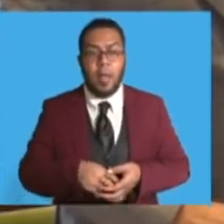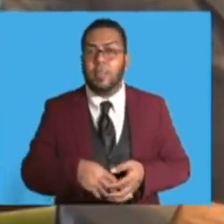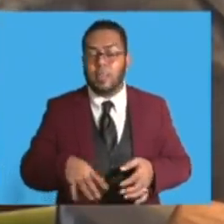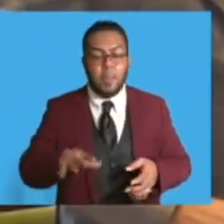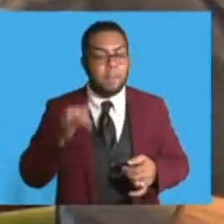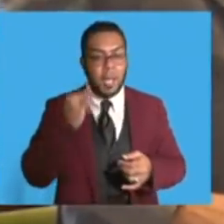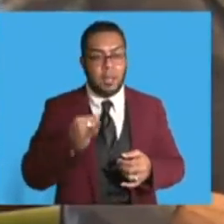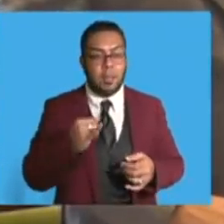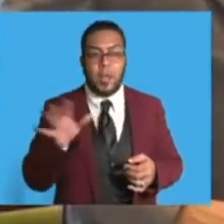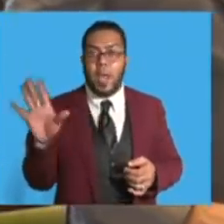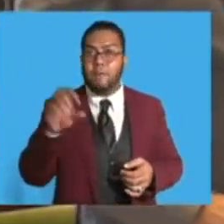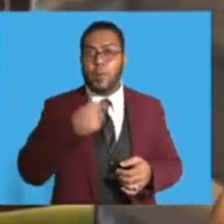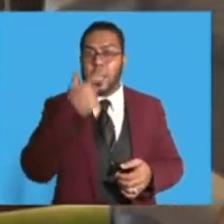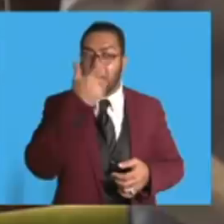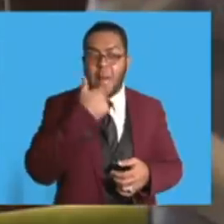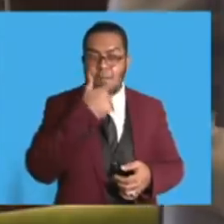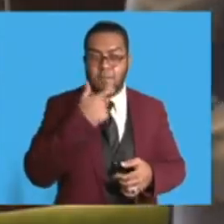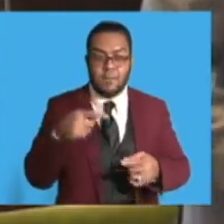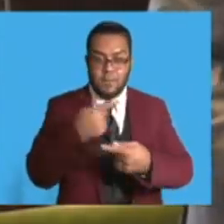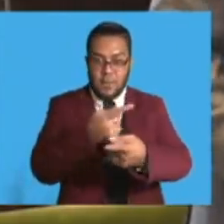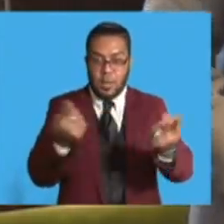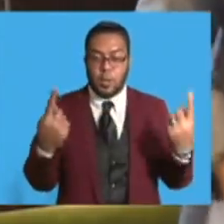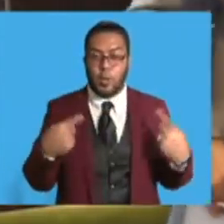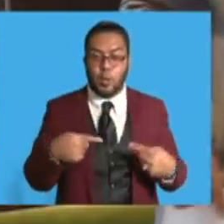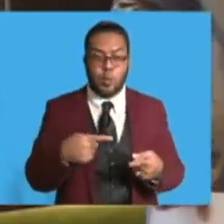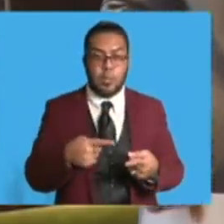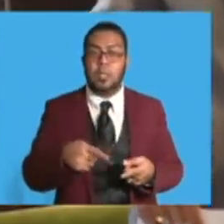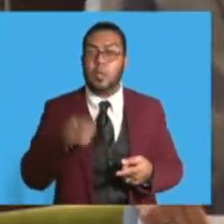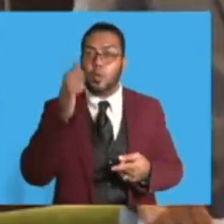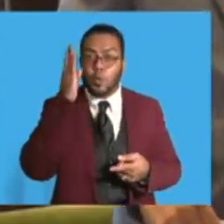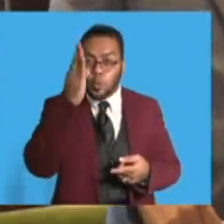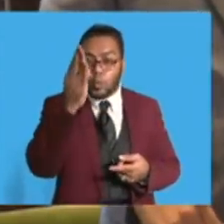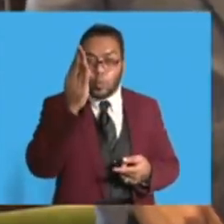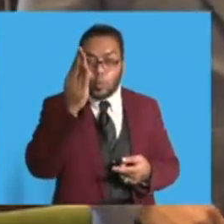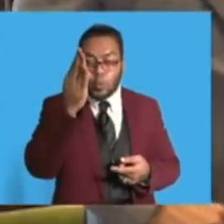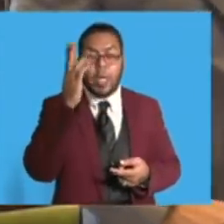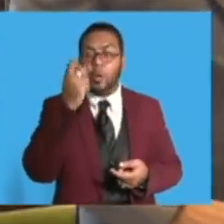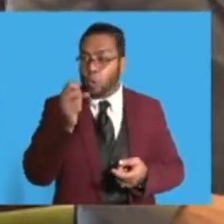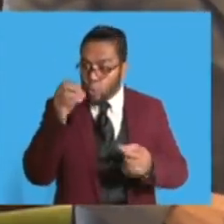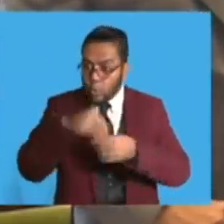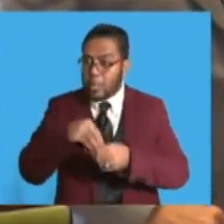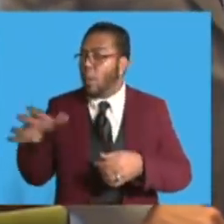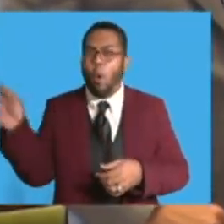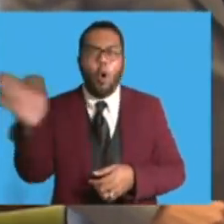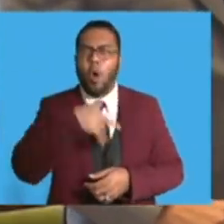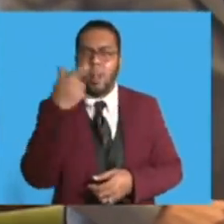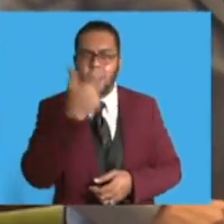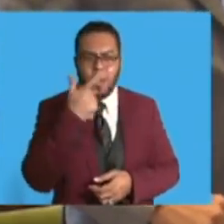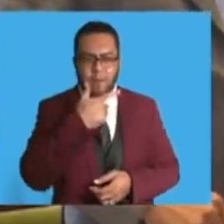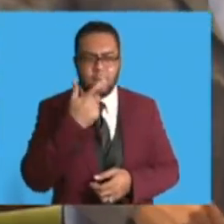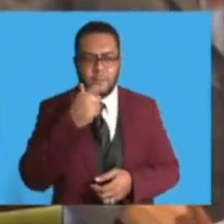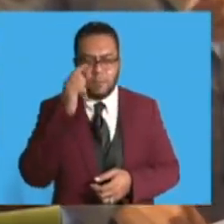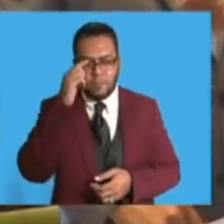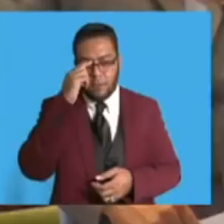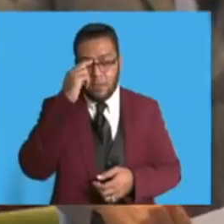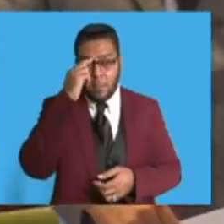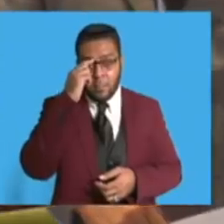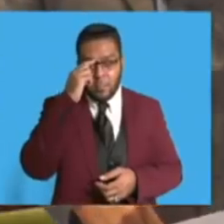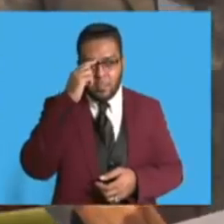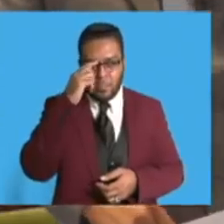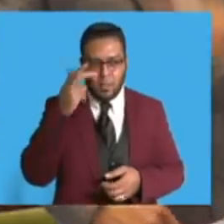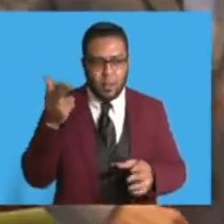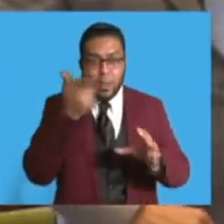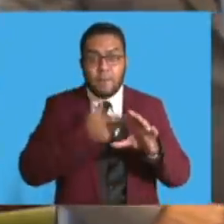Vader, but everybody laughed, Madam Speaker, including you, including him. Everybody laughed. The video will show